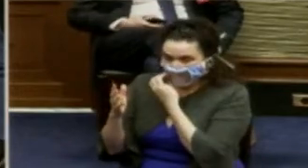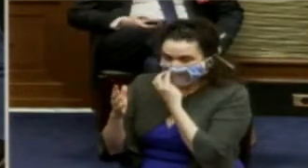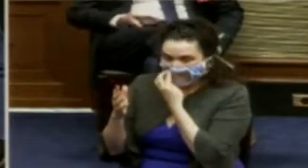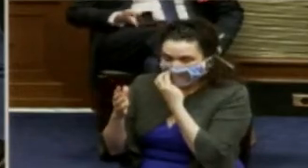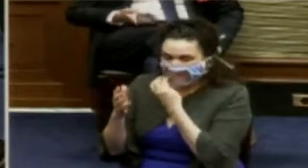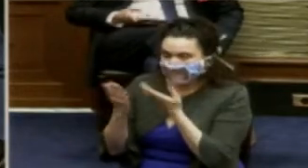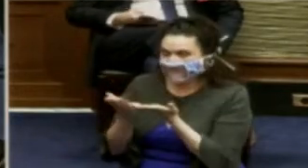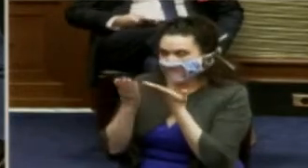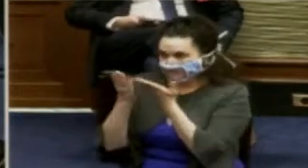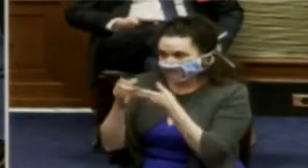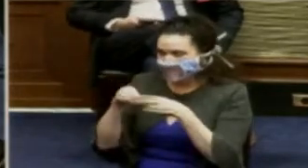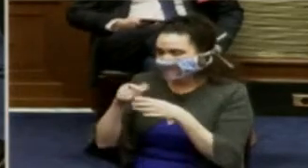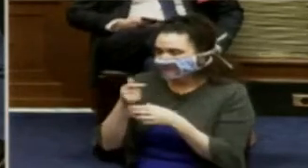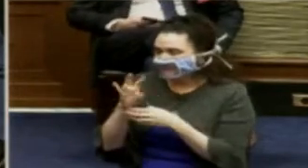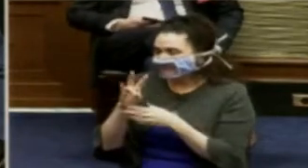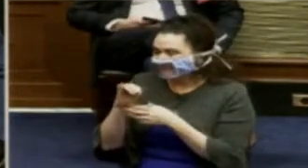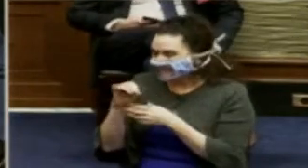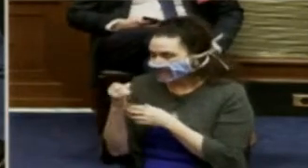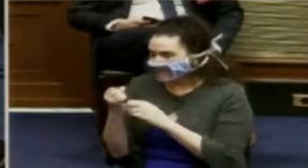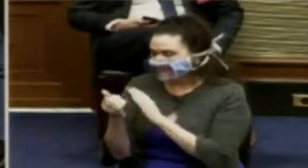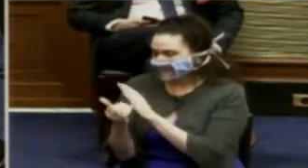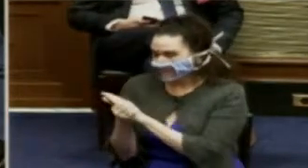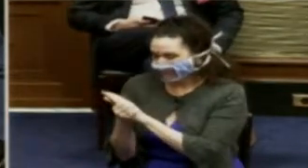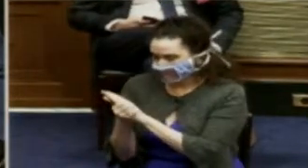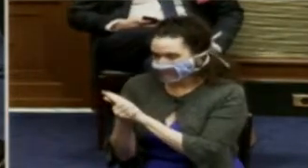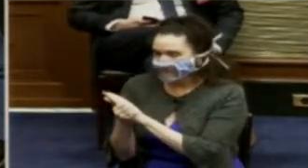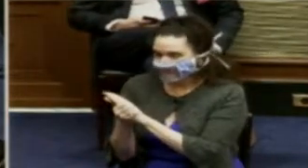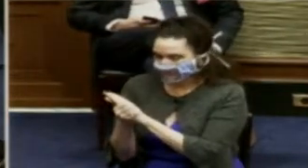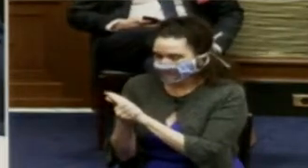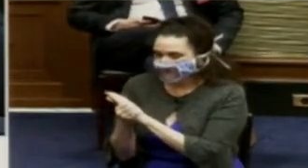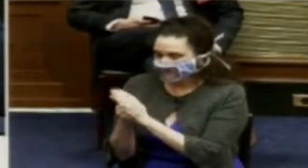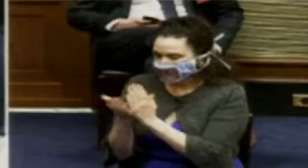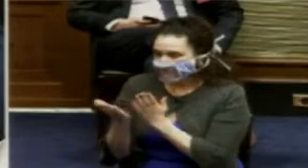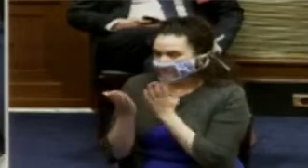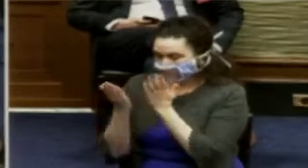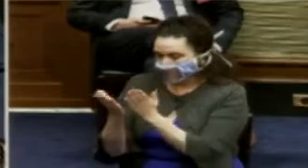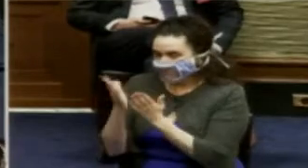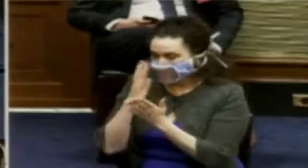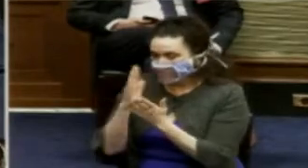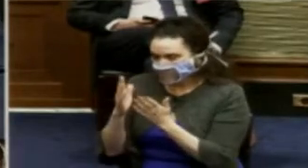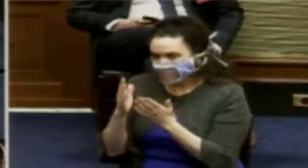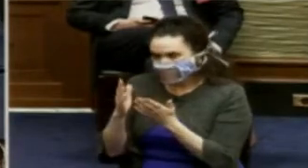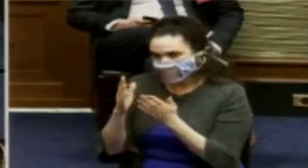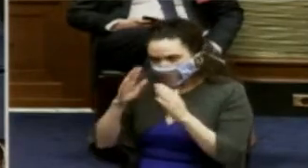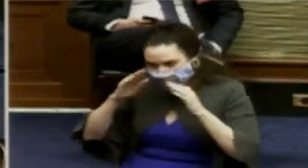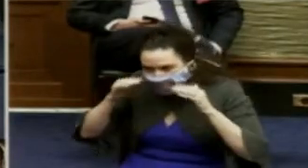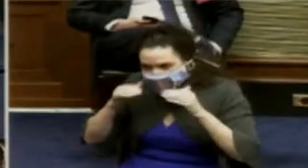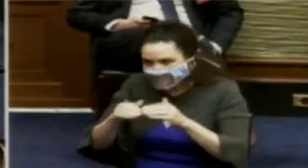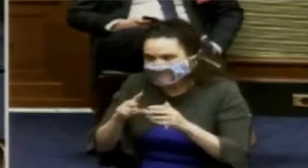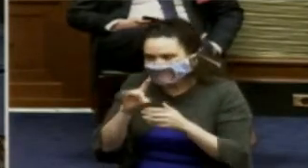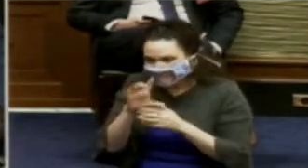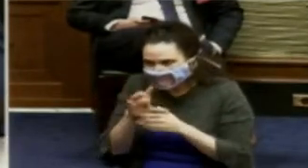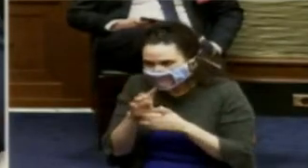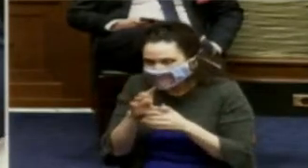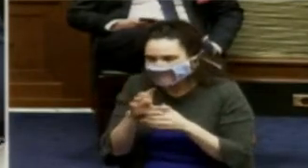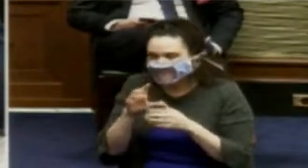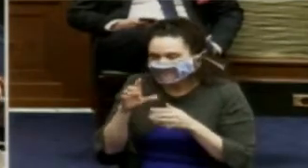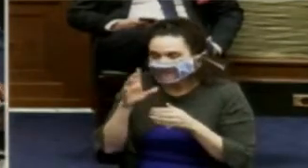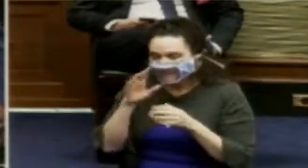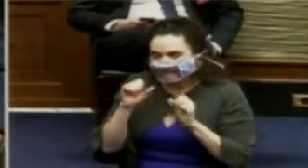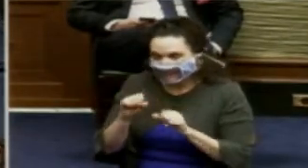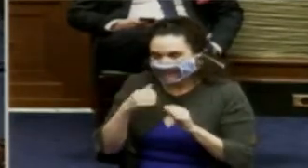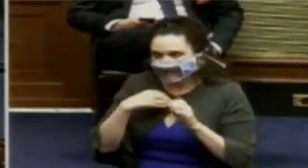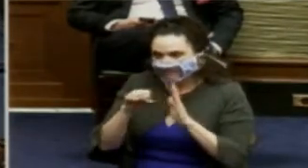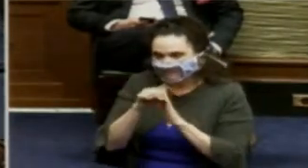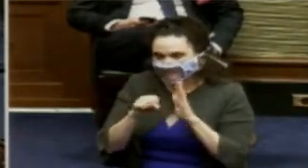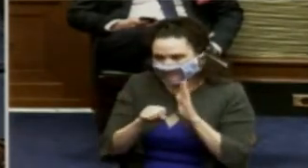1970s, an amendment was proposed that would treat the district as though it were a state for congressional representation without